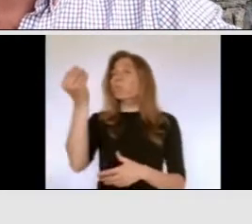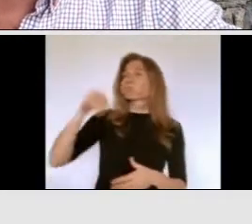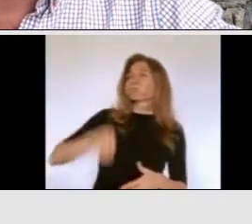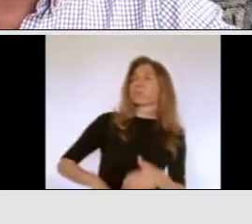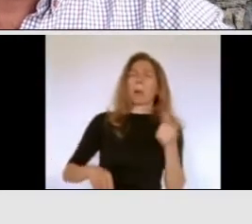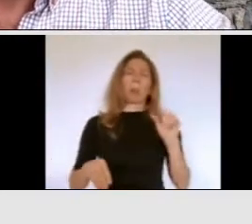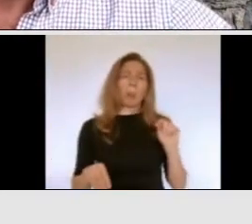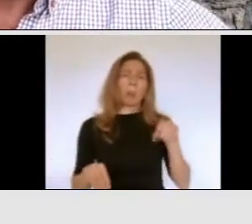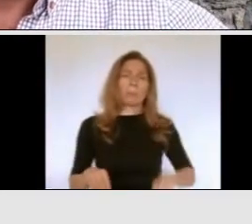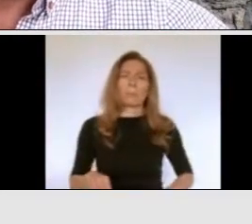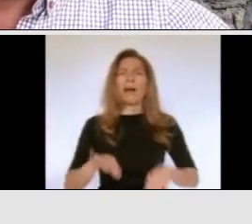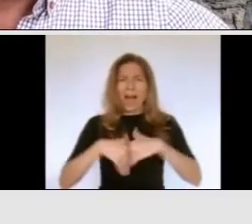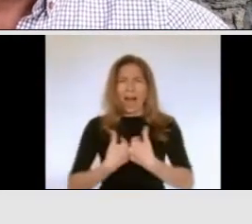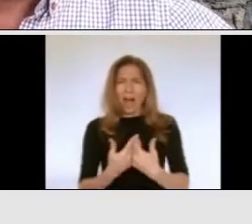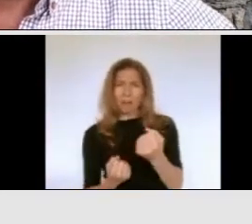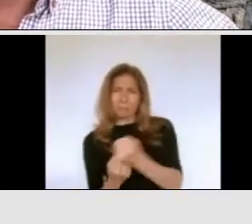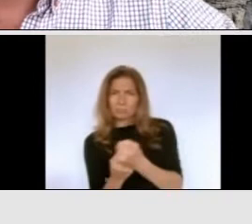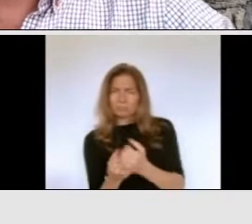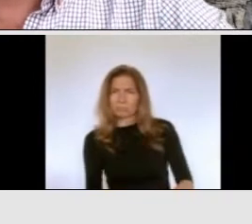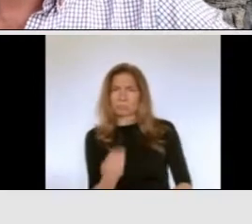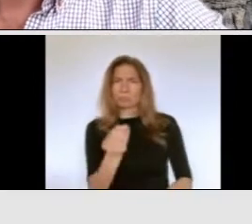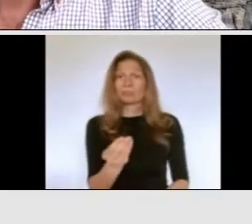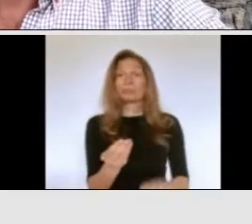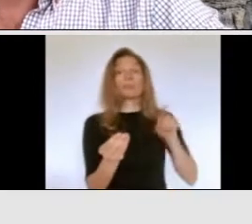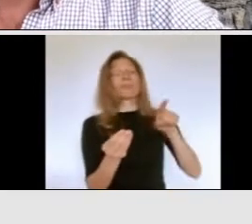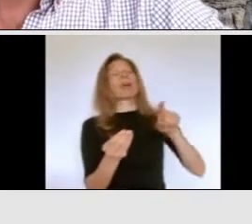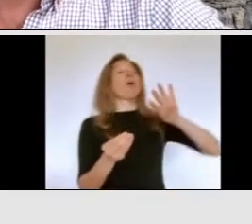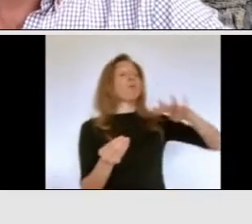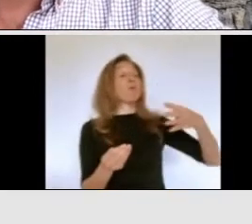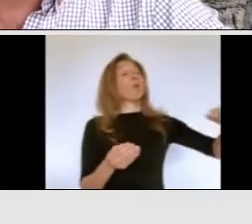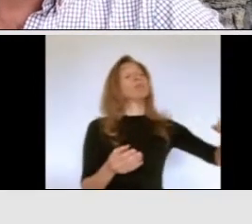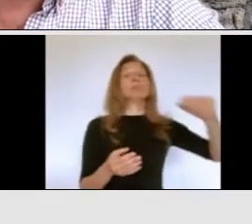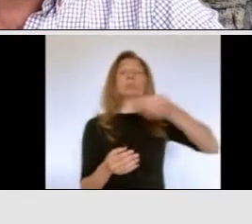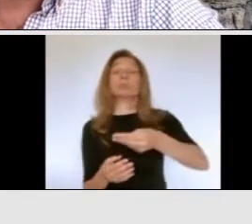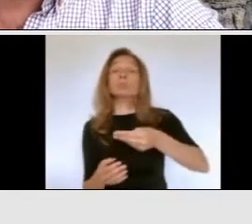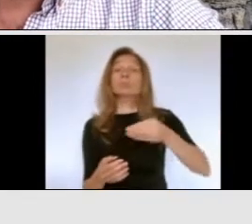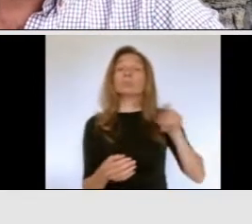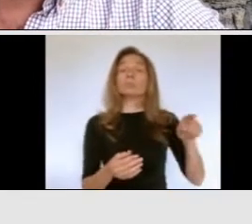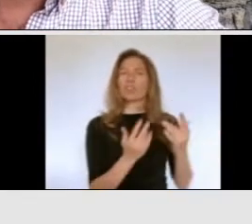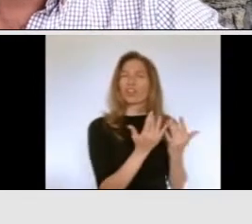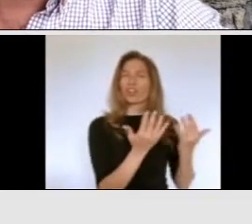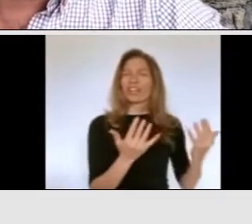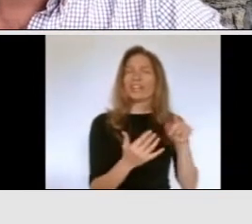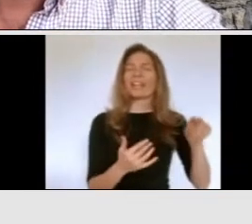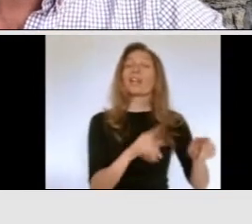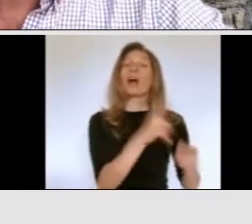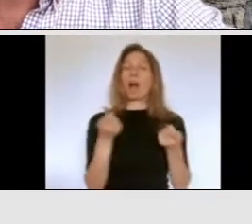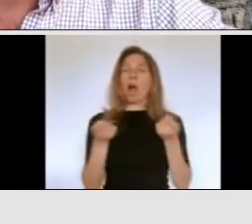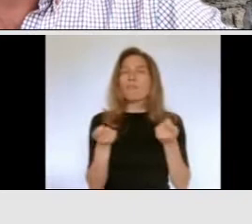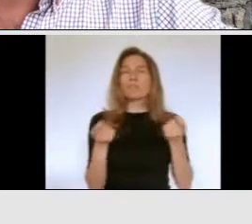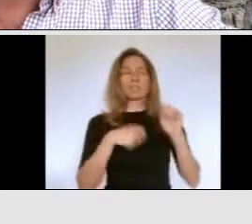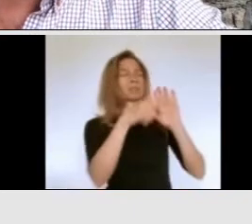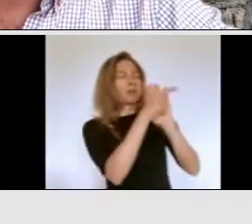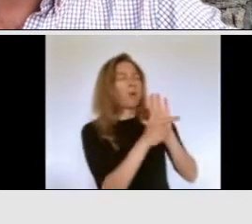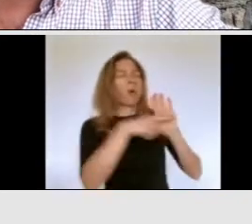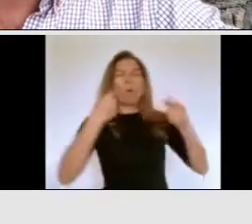Shapes platform. And then finally, a fourth arrow that looks at the really important issues around governance. How are